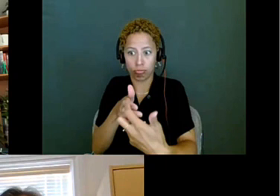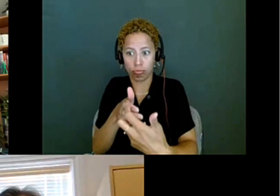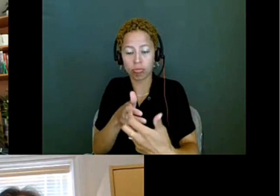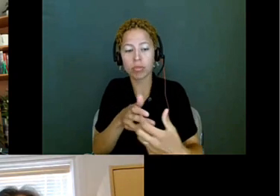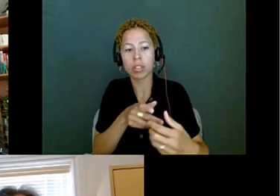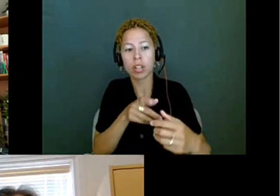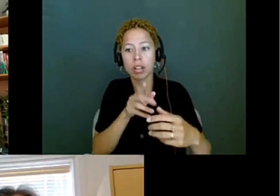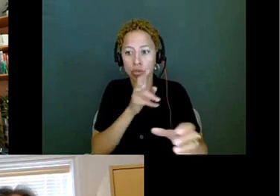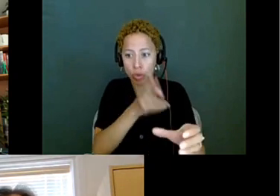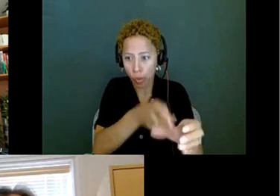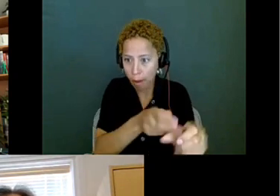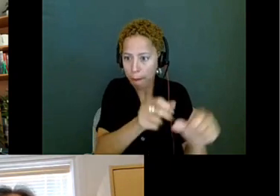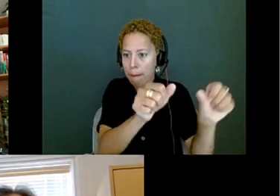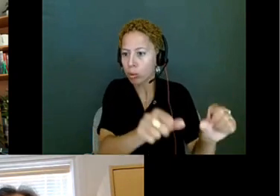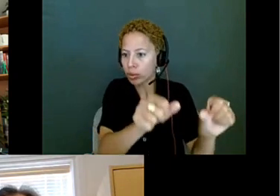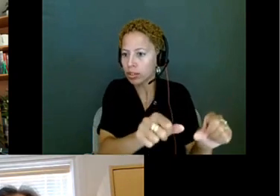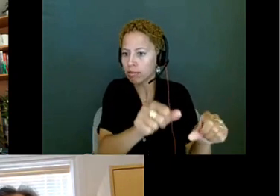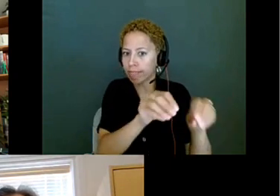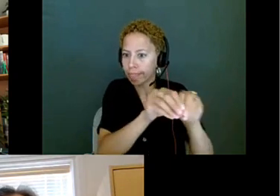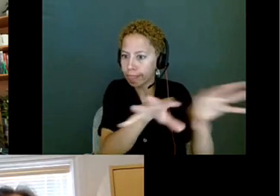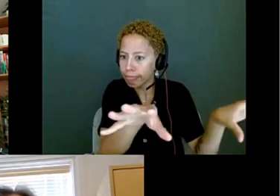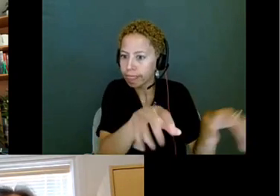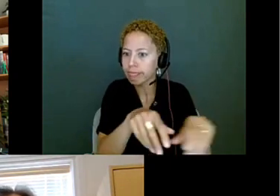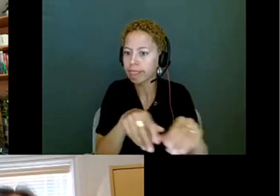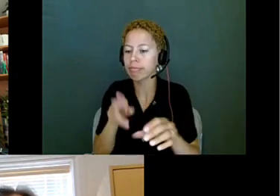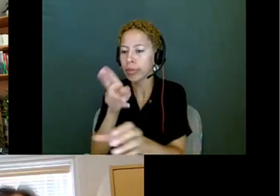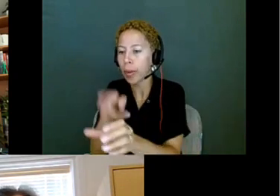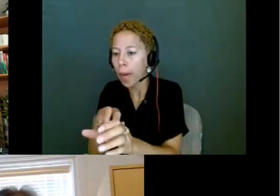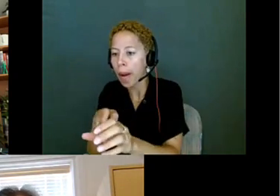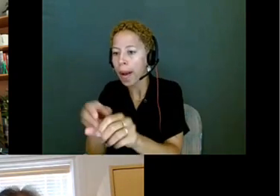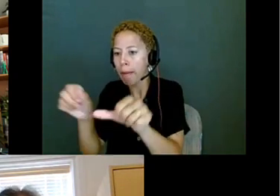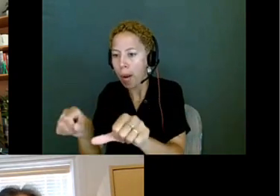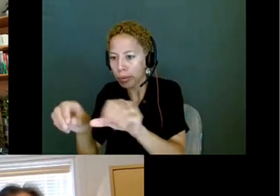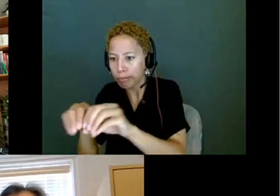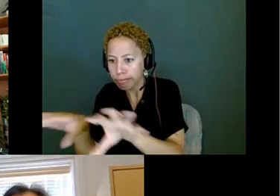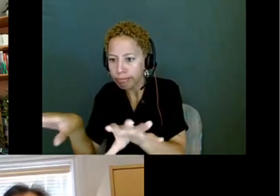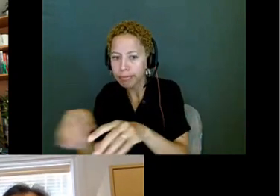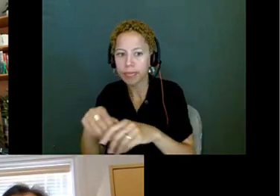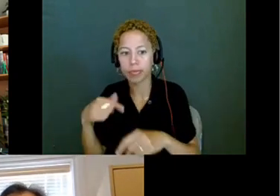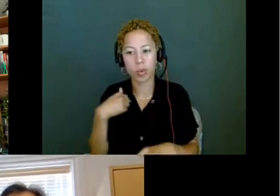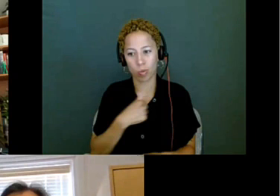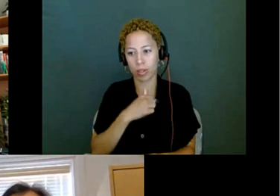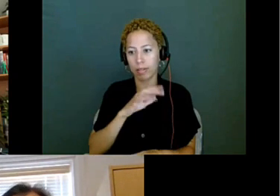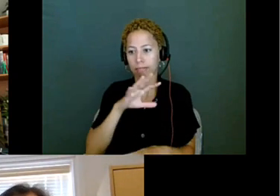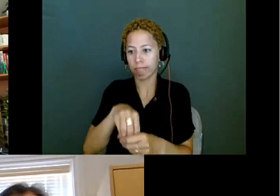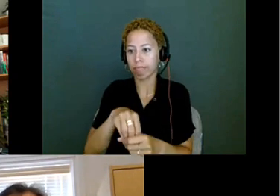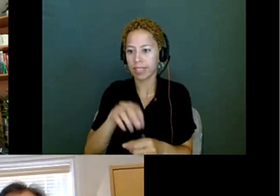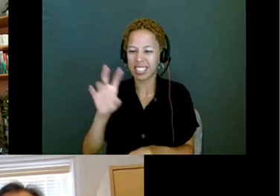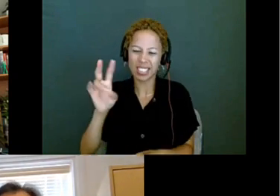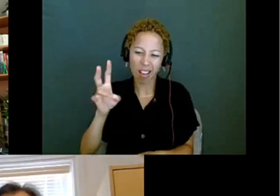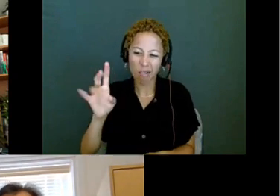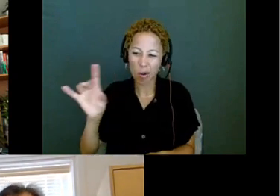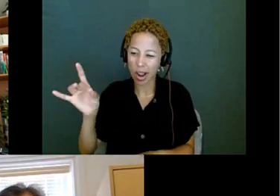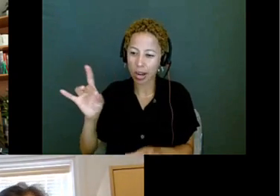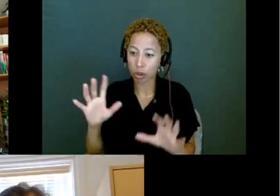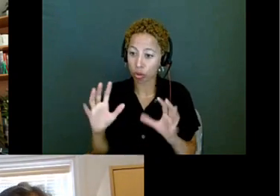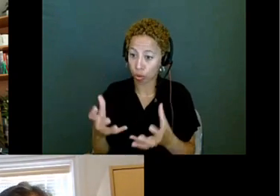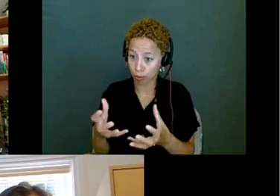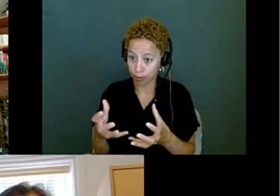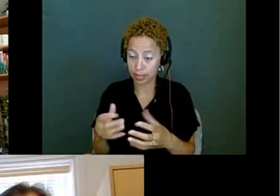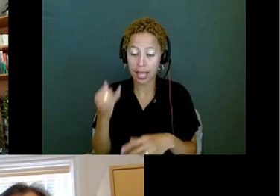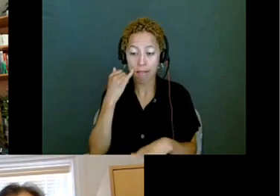flyers. So we belong to maybe 7 or 8 groups. And if I post something on